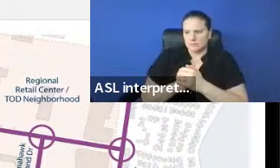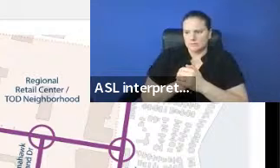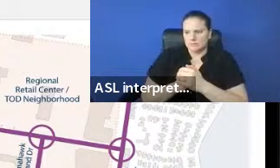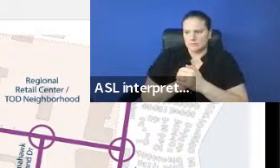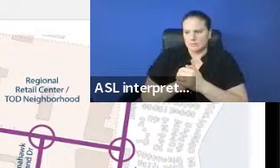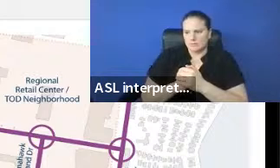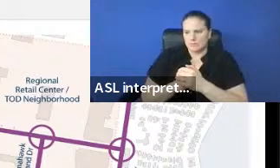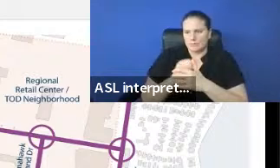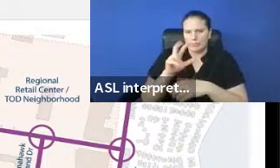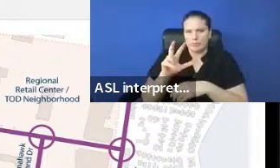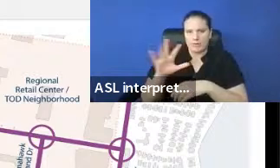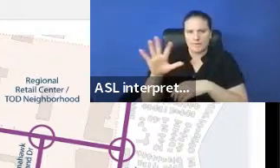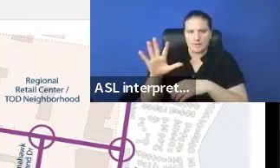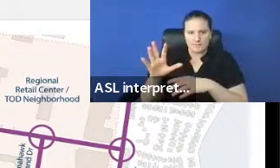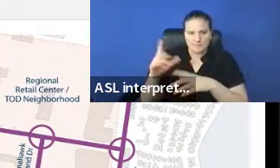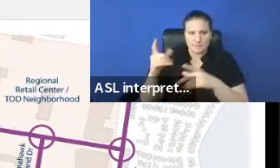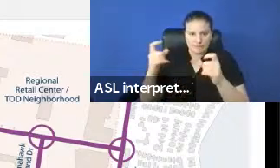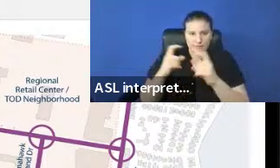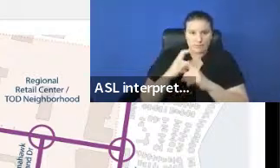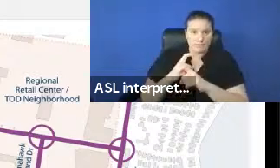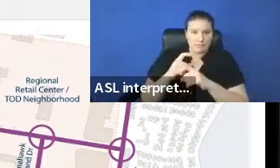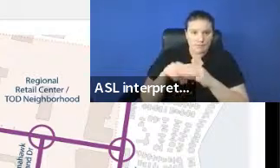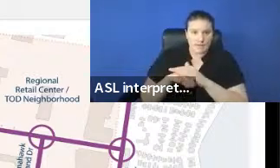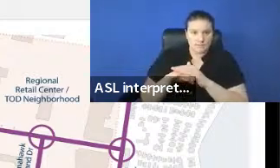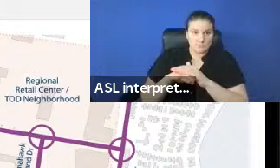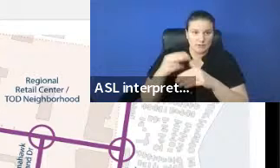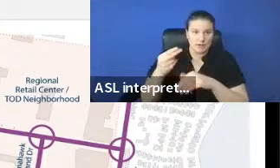3 and 5 complicate our access to Hayden Island.